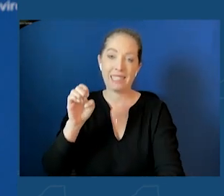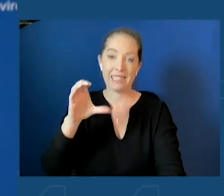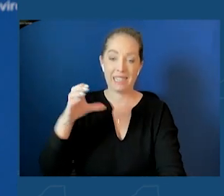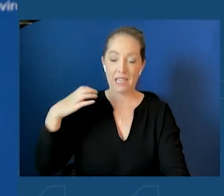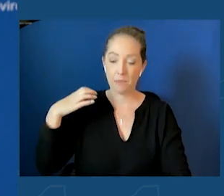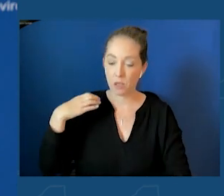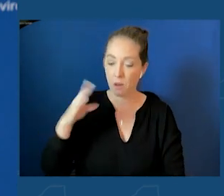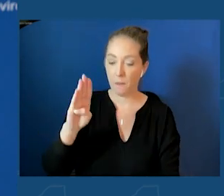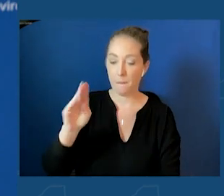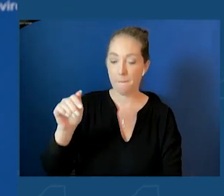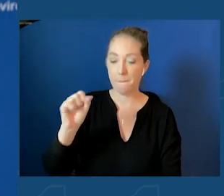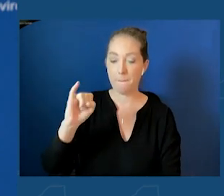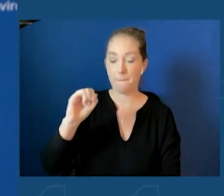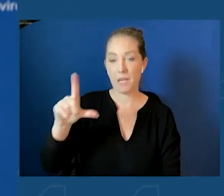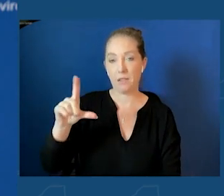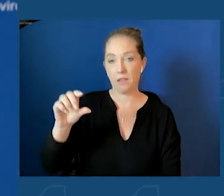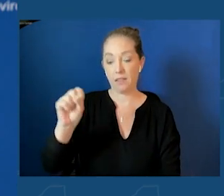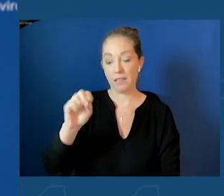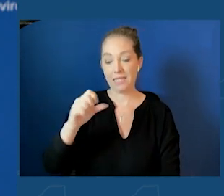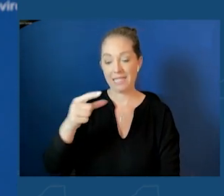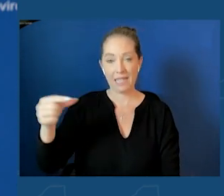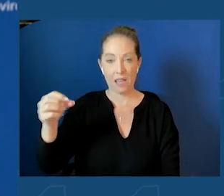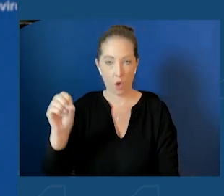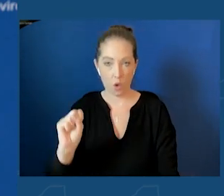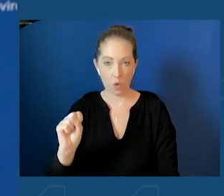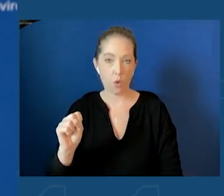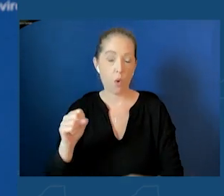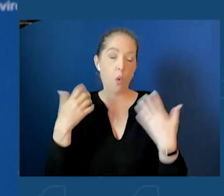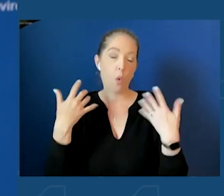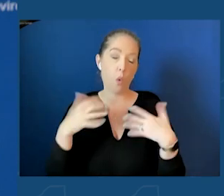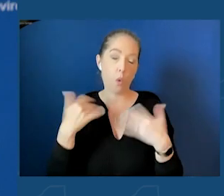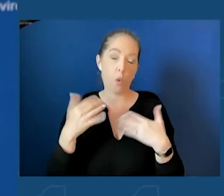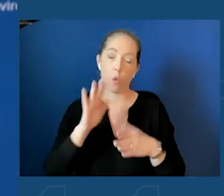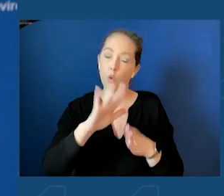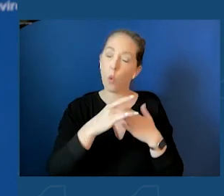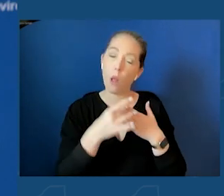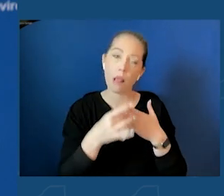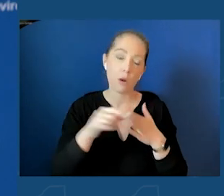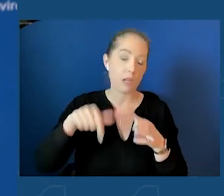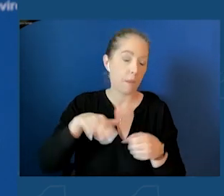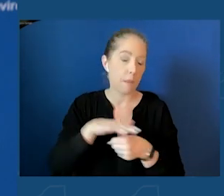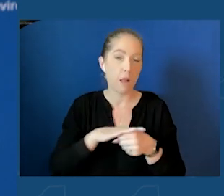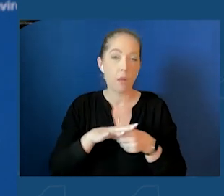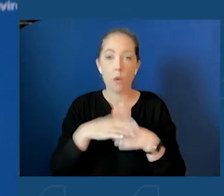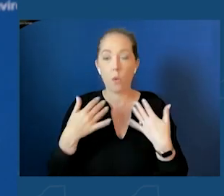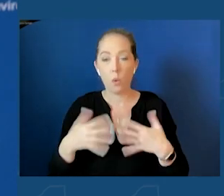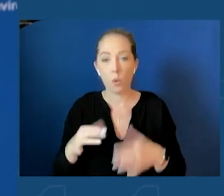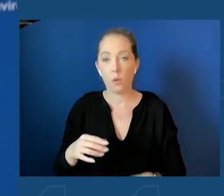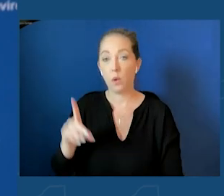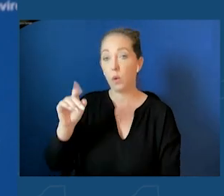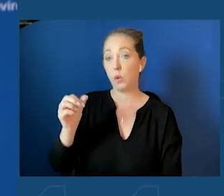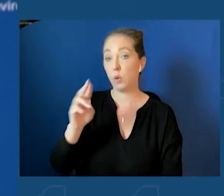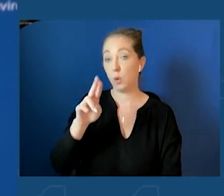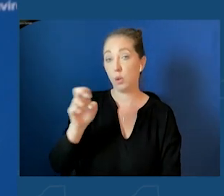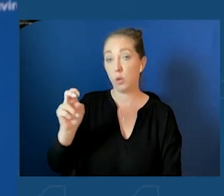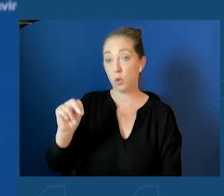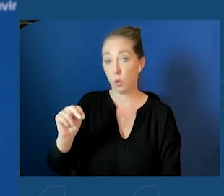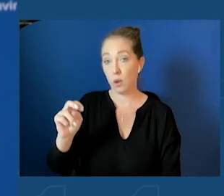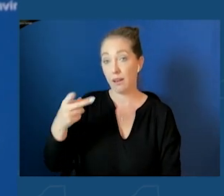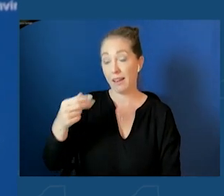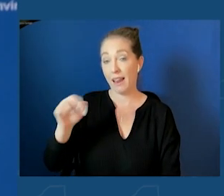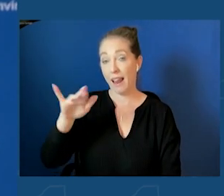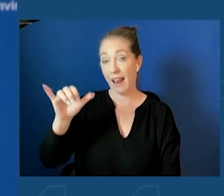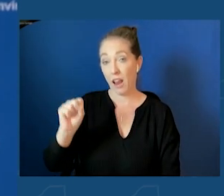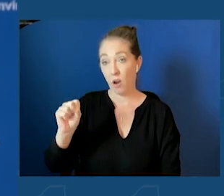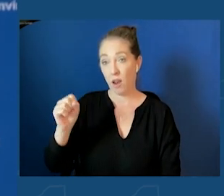him, seems like every day of the week, for his leadership in this space. Doreen Harris, the President and CEO of NYSERDA, another